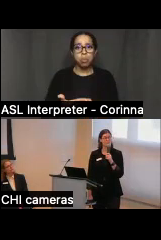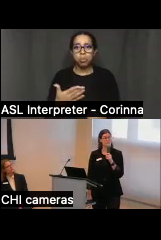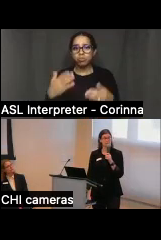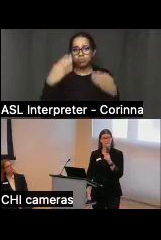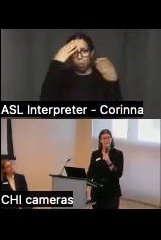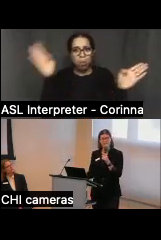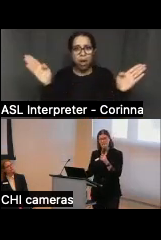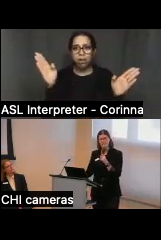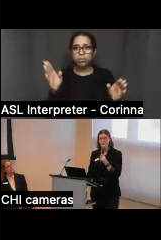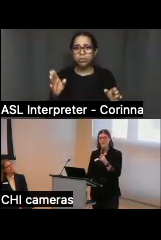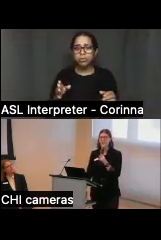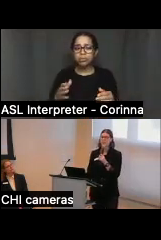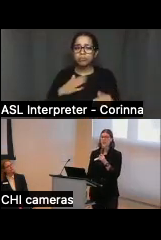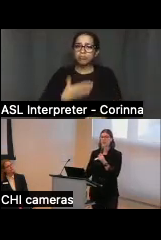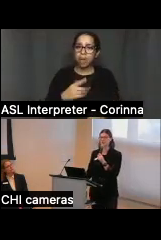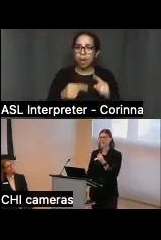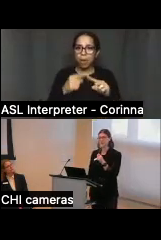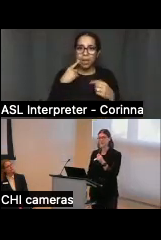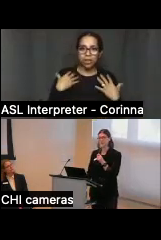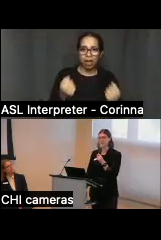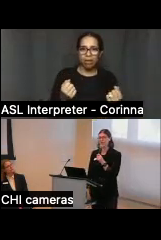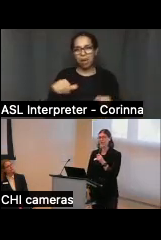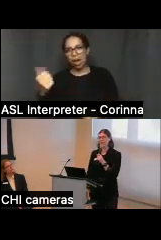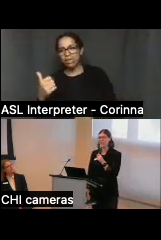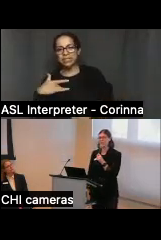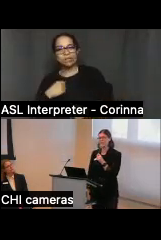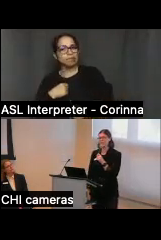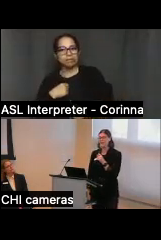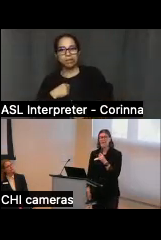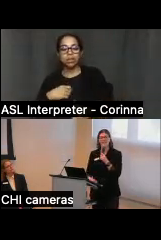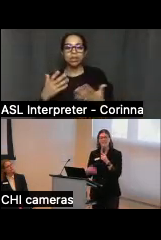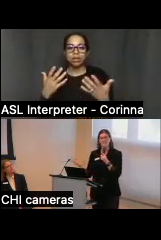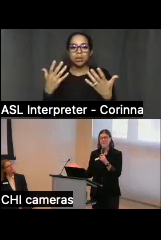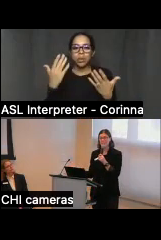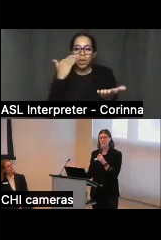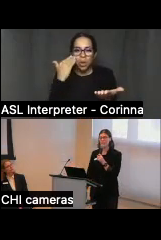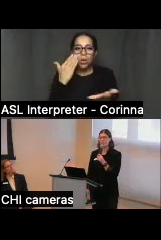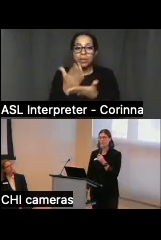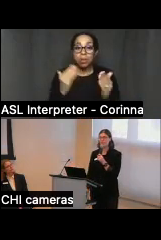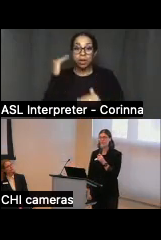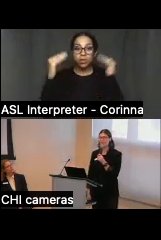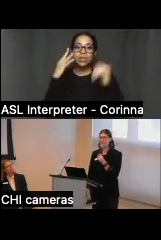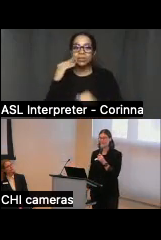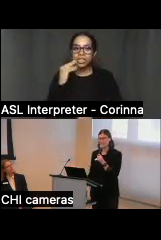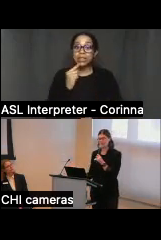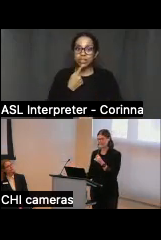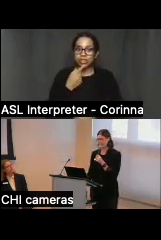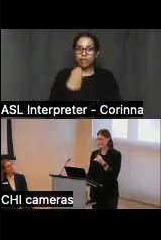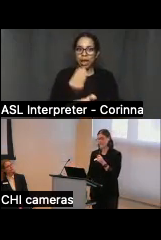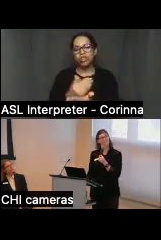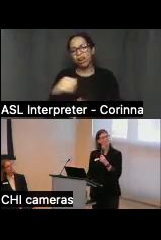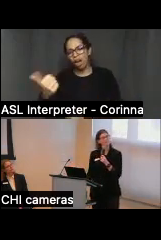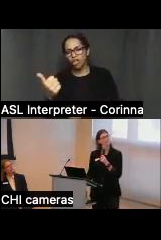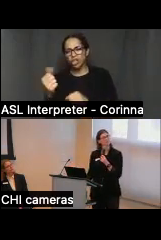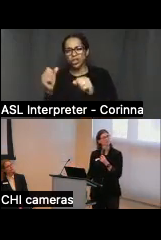experiencing some serious financial and other social stressors after the beginning and since from the COVID-19 pandemic.